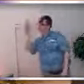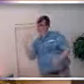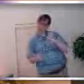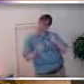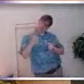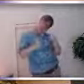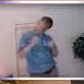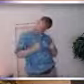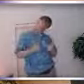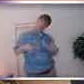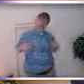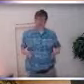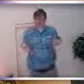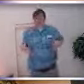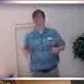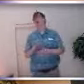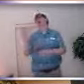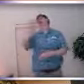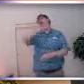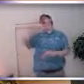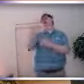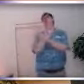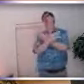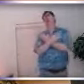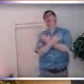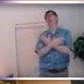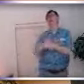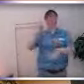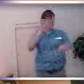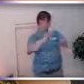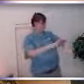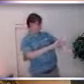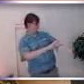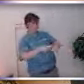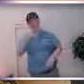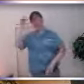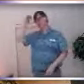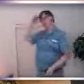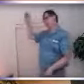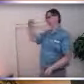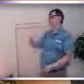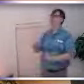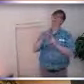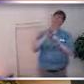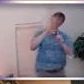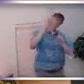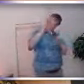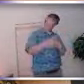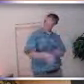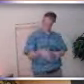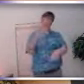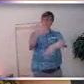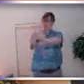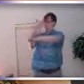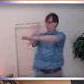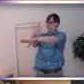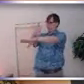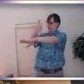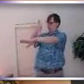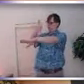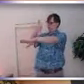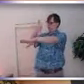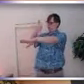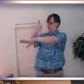energies, fear and love. And so now we think we have a choice, but we're programmed to